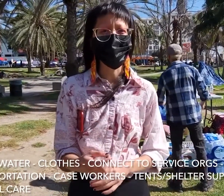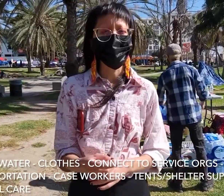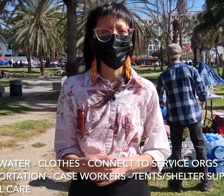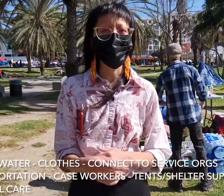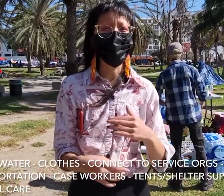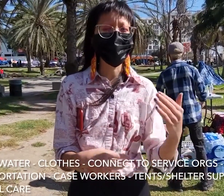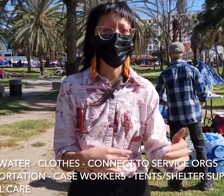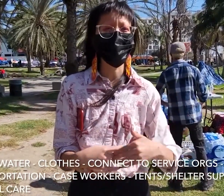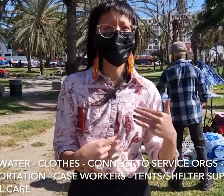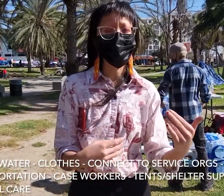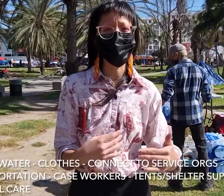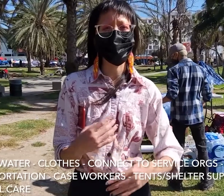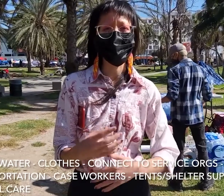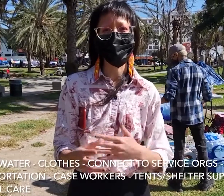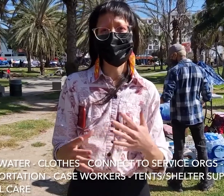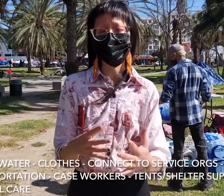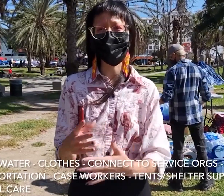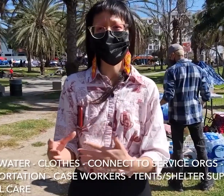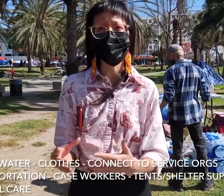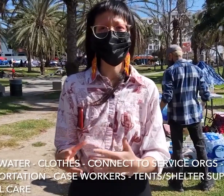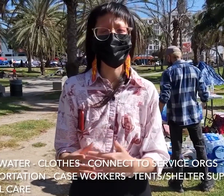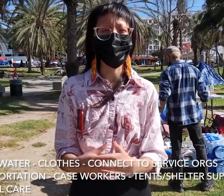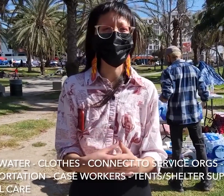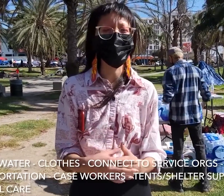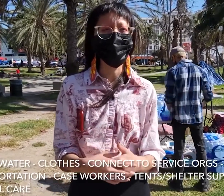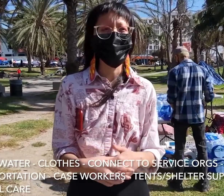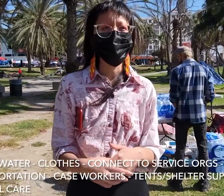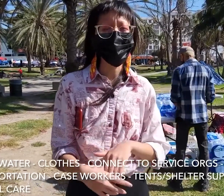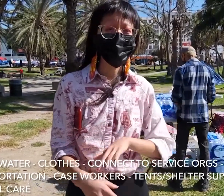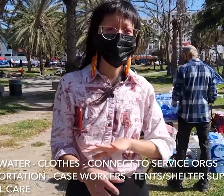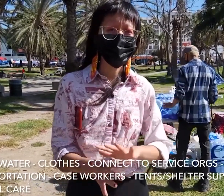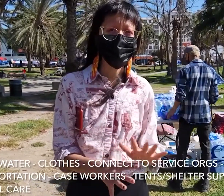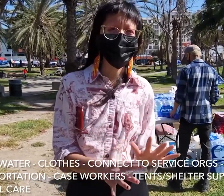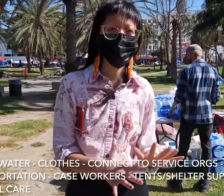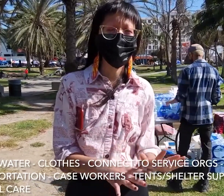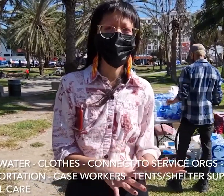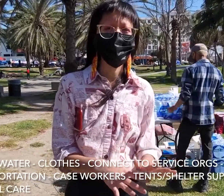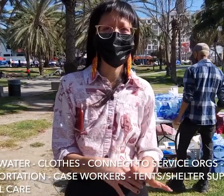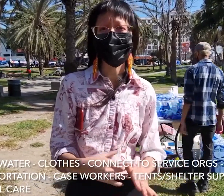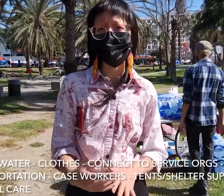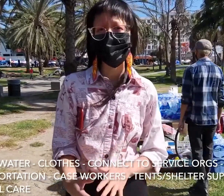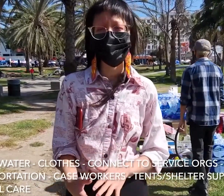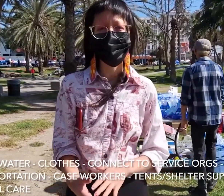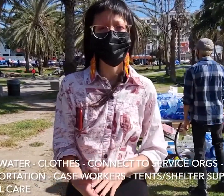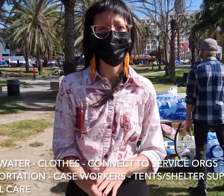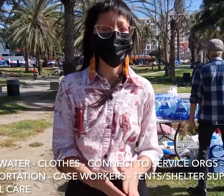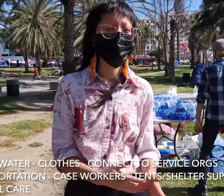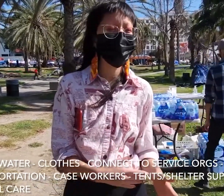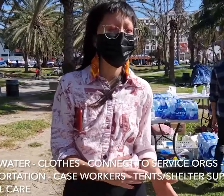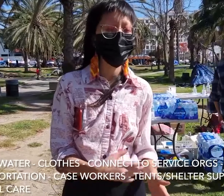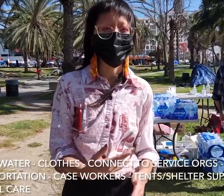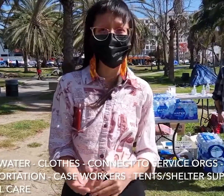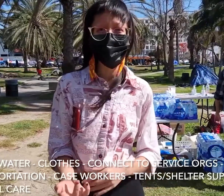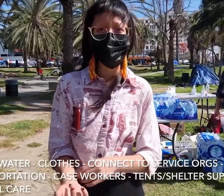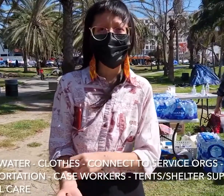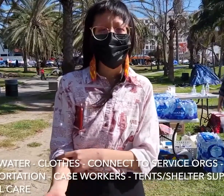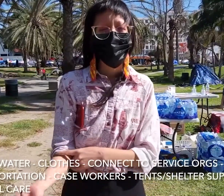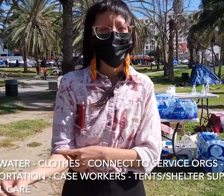So to really consider everyone's like personal needs, we try to use our connections to get people like tents, tarps,